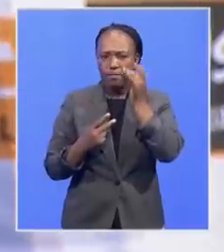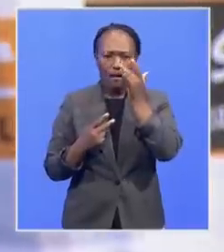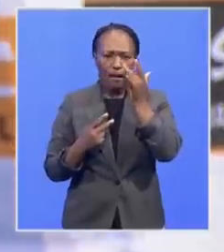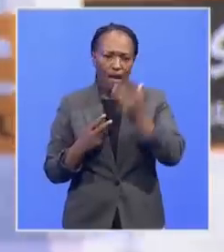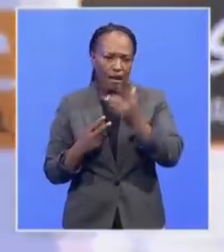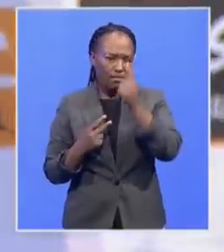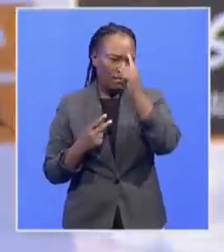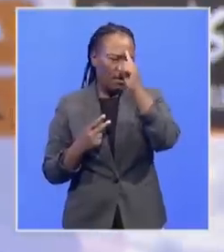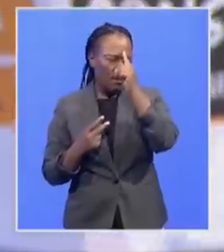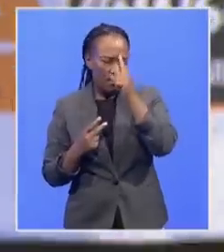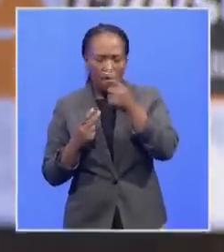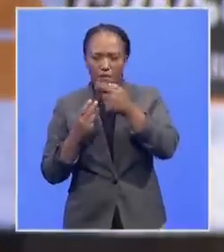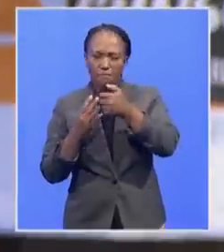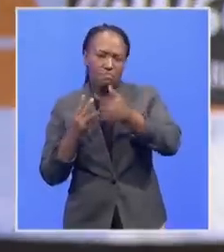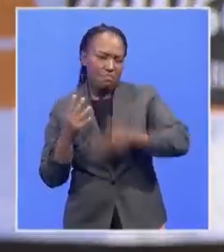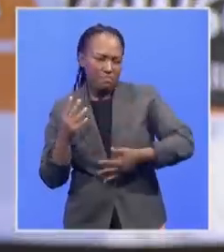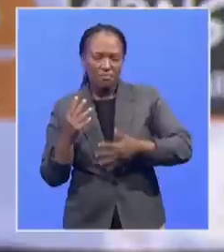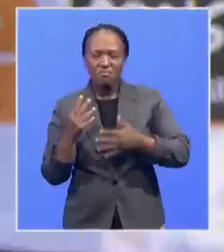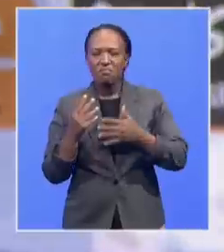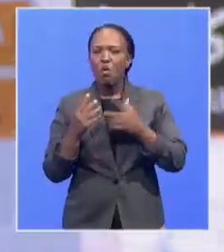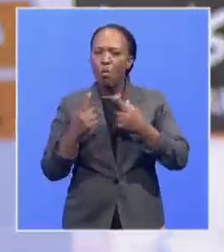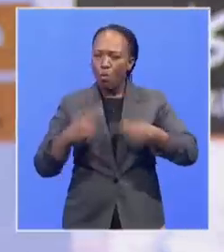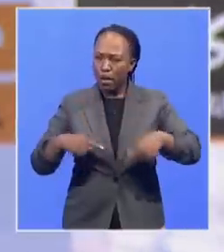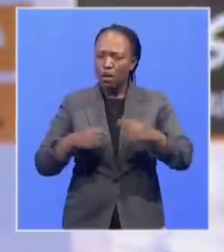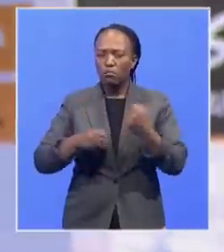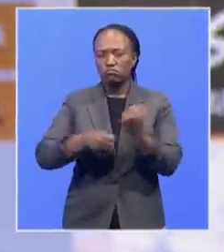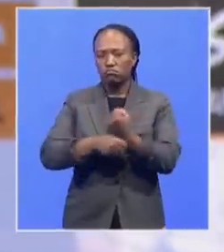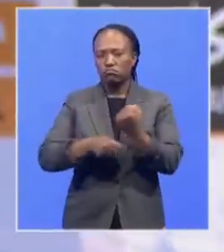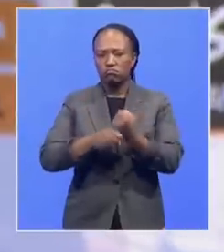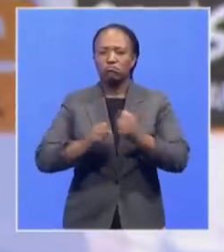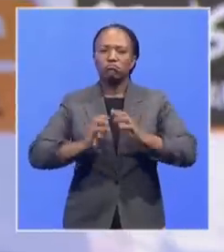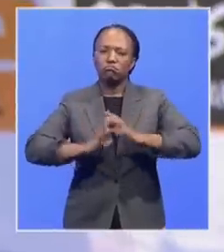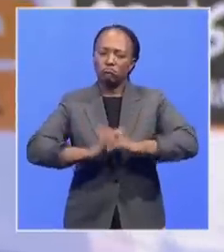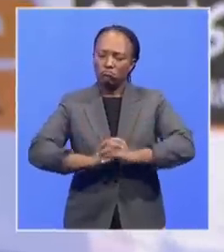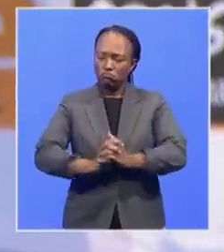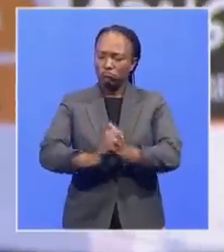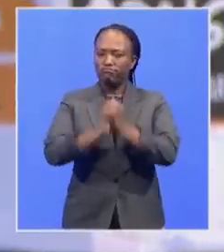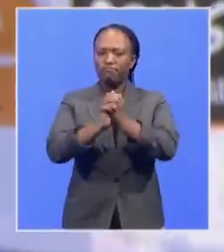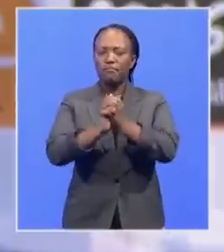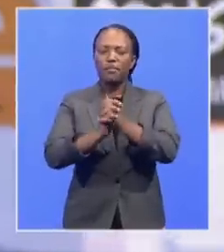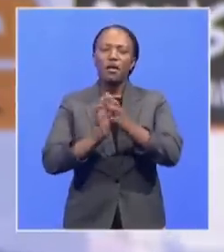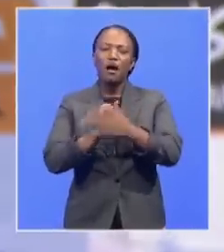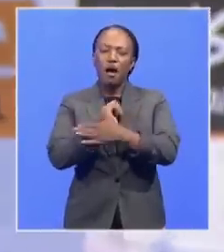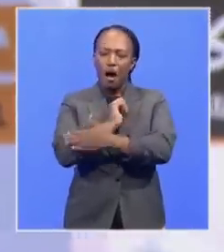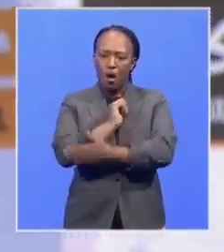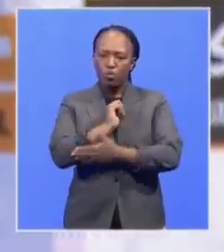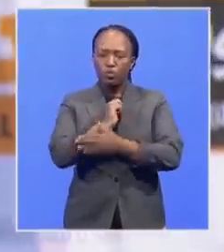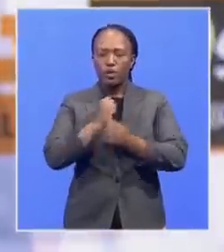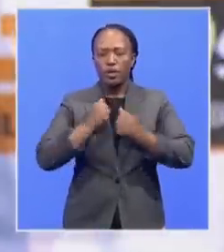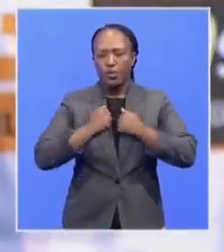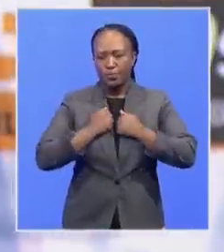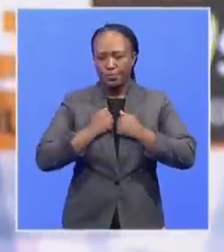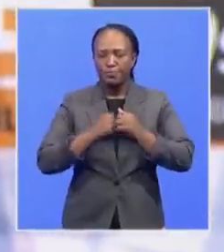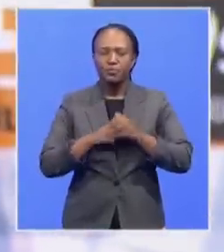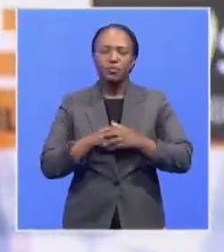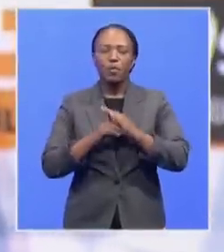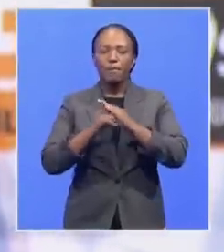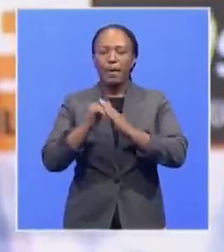together to build the country of our dreams. We are still walking this path